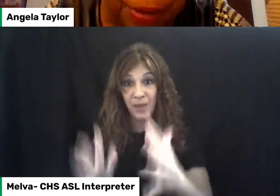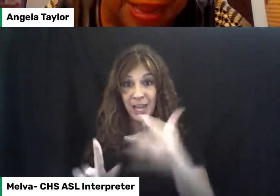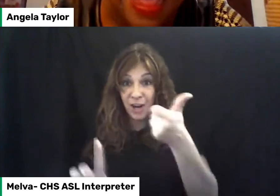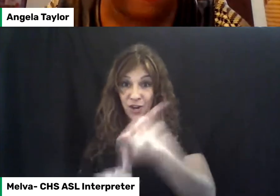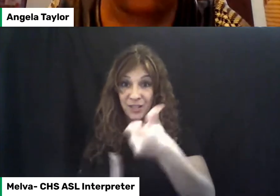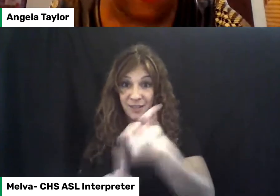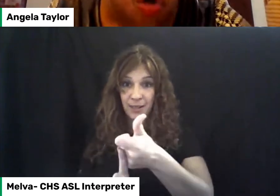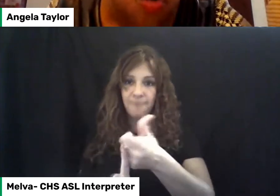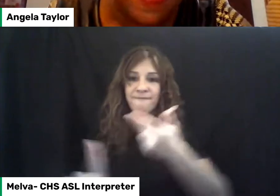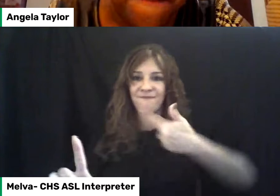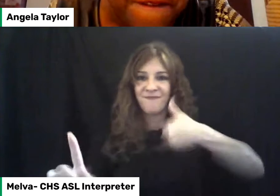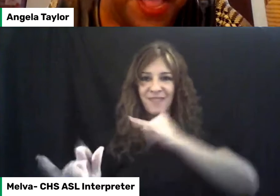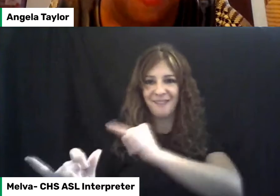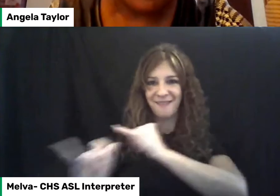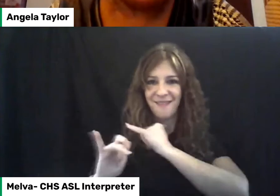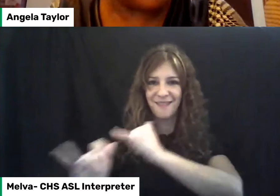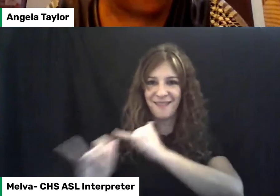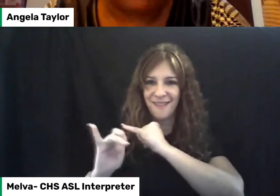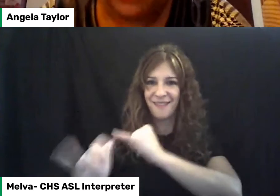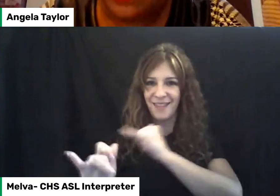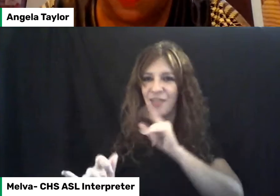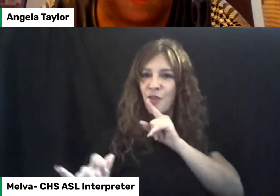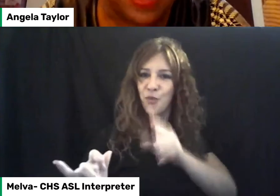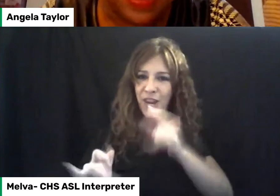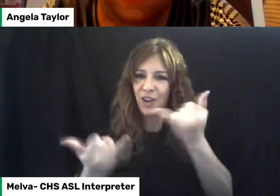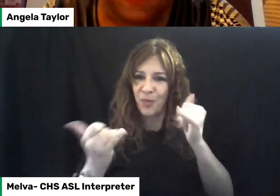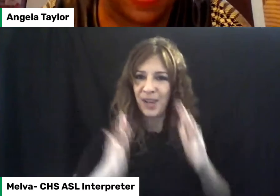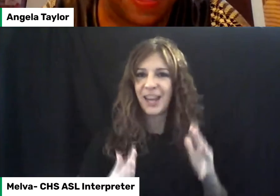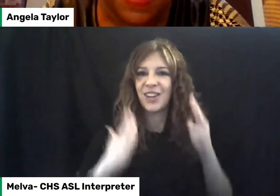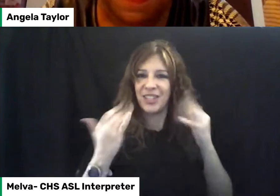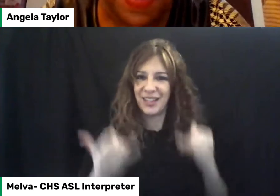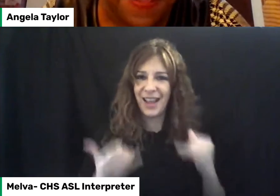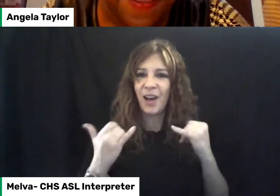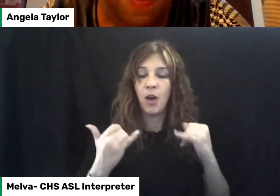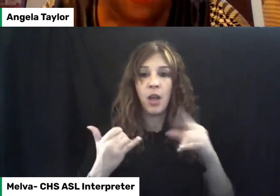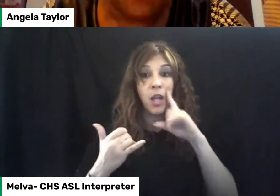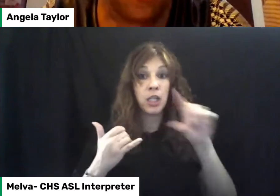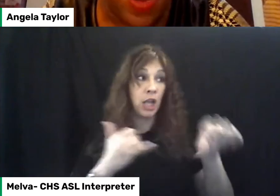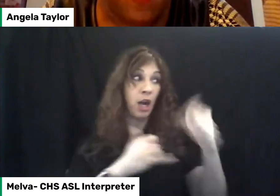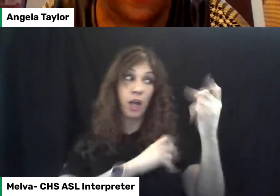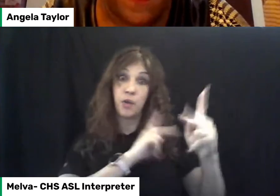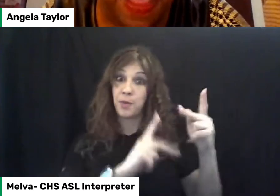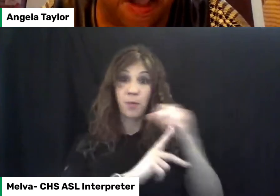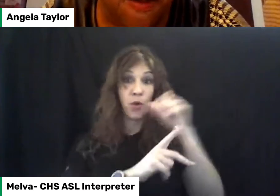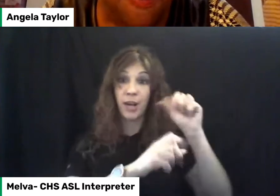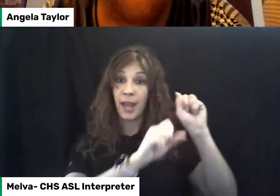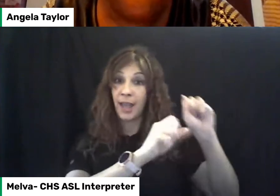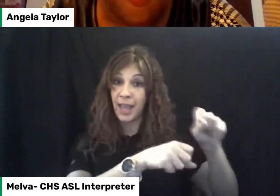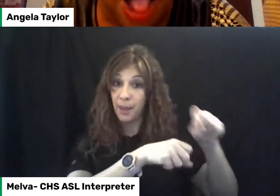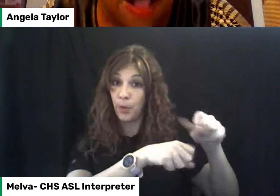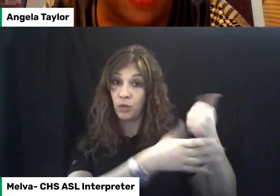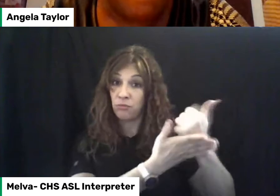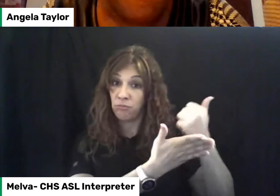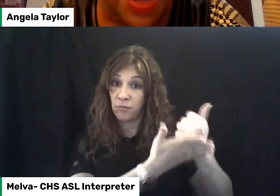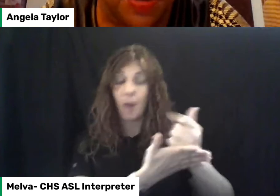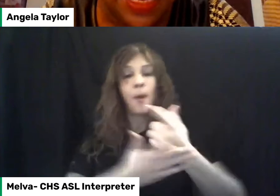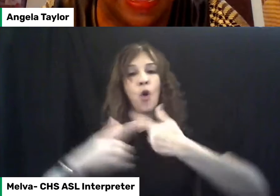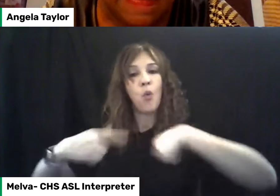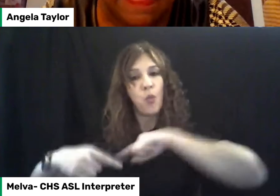players on the field because when nobody else was able to be there, we were there for